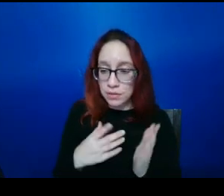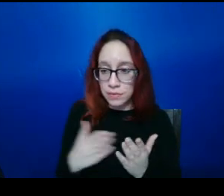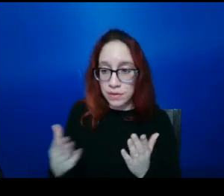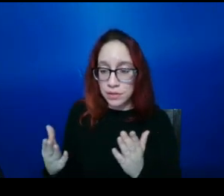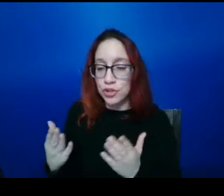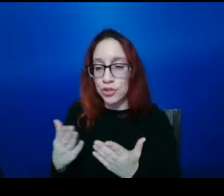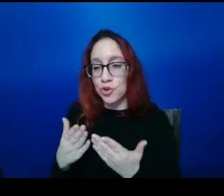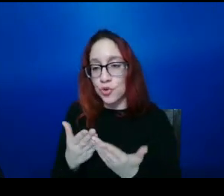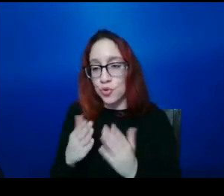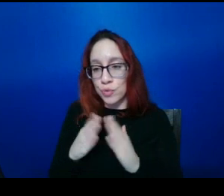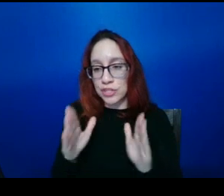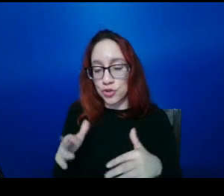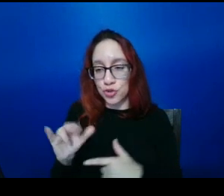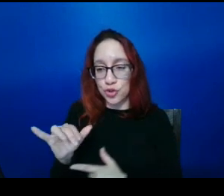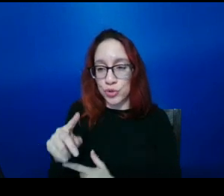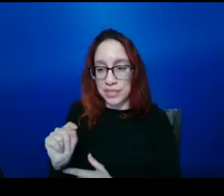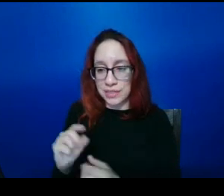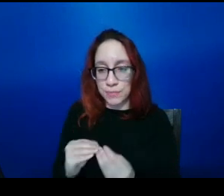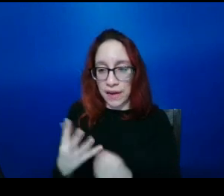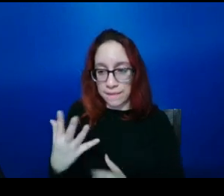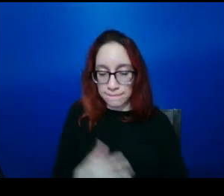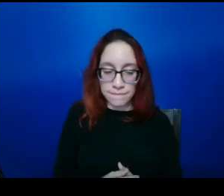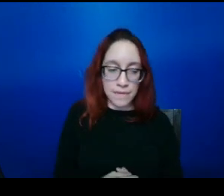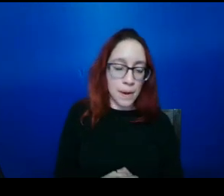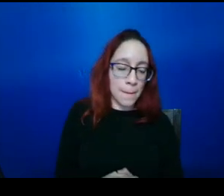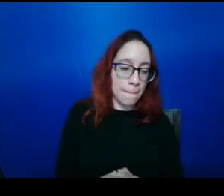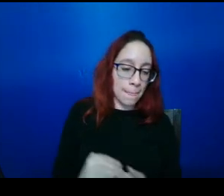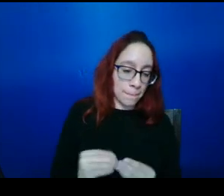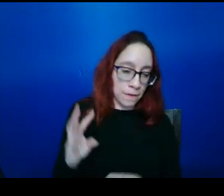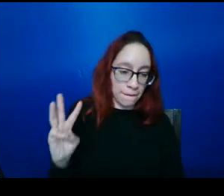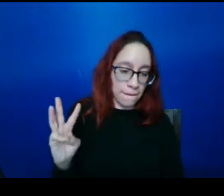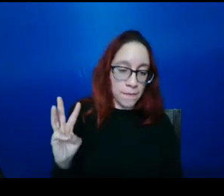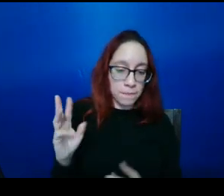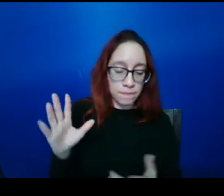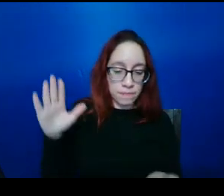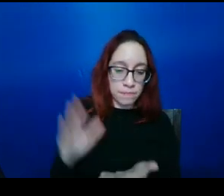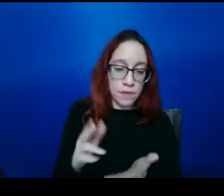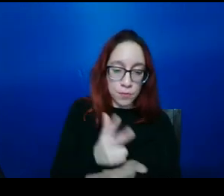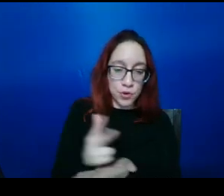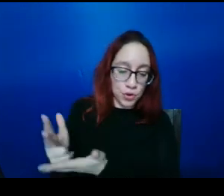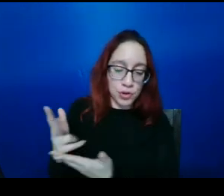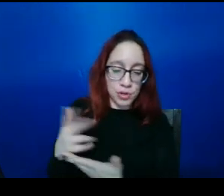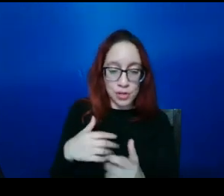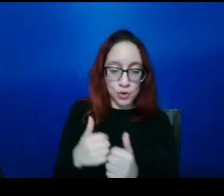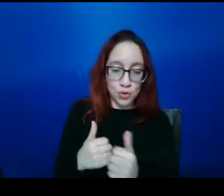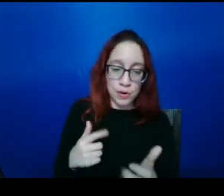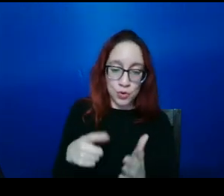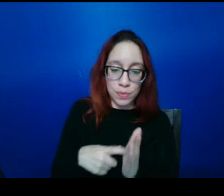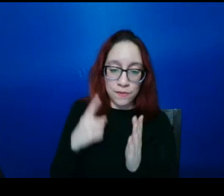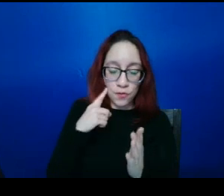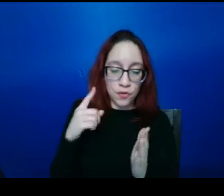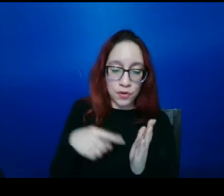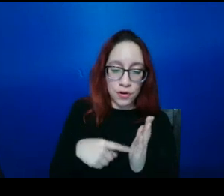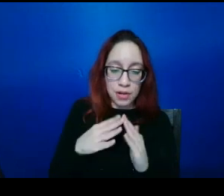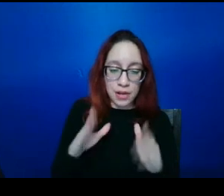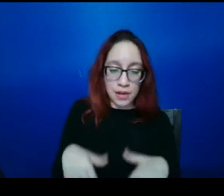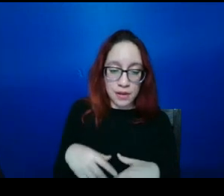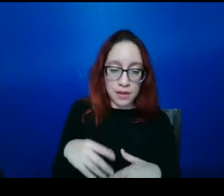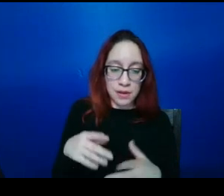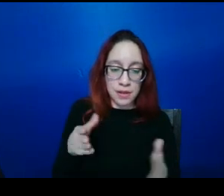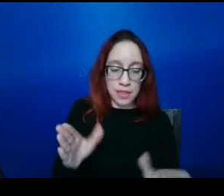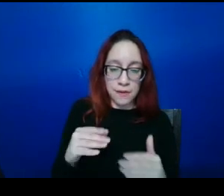accessory residential units, number five. Number six, the reduction of parking setback requirement for affordable housing. Number seven, the